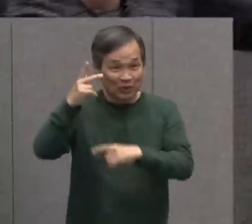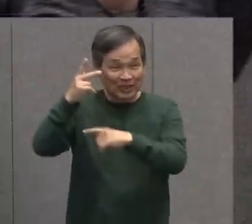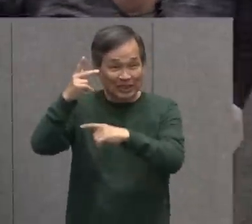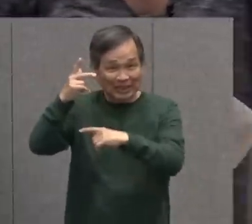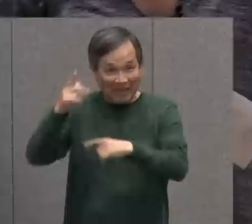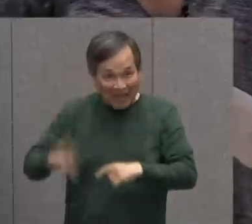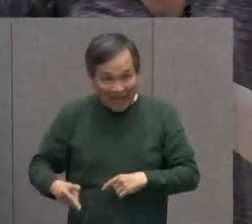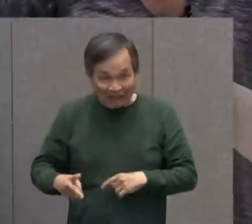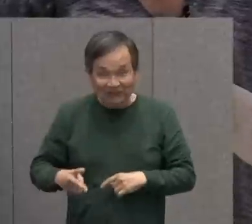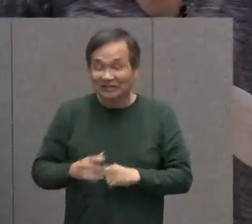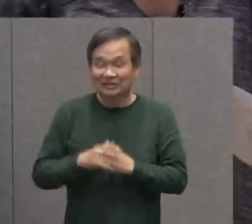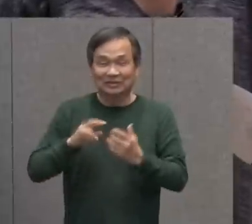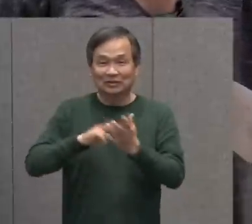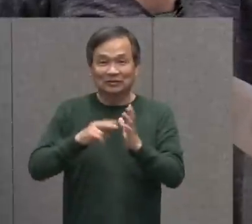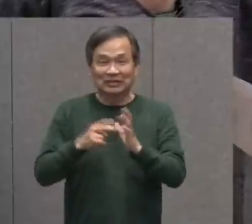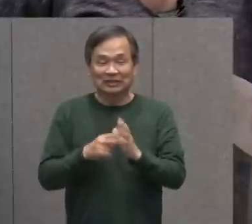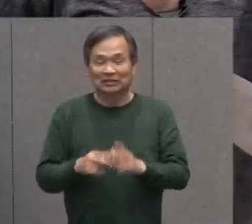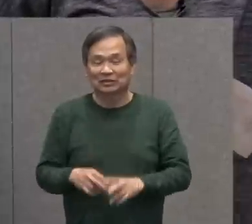So